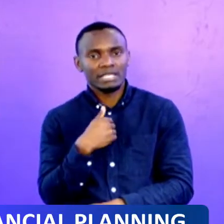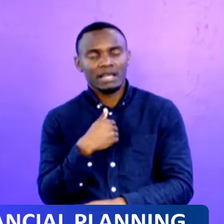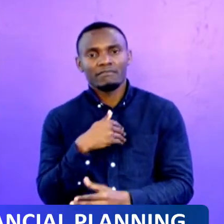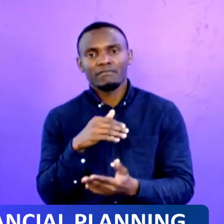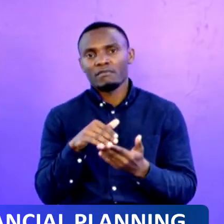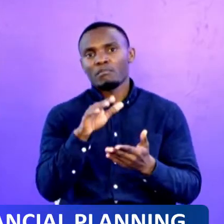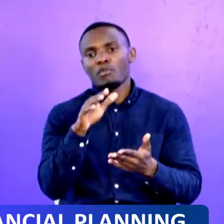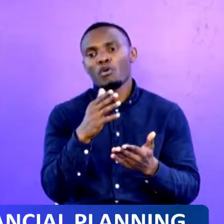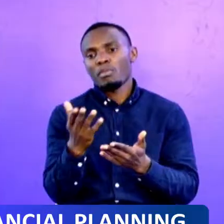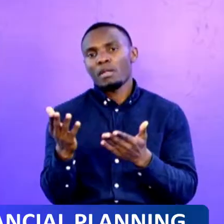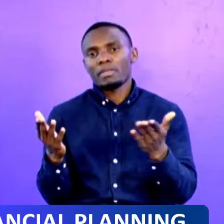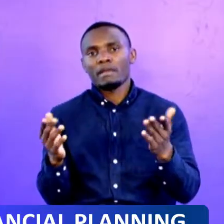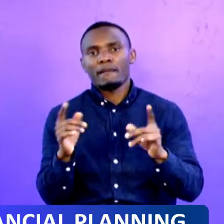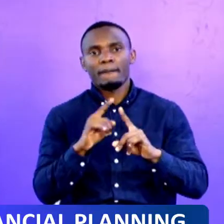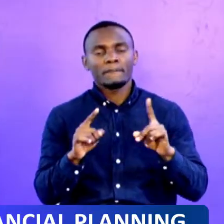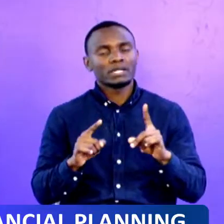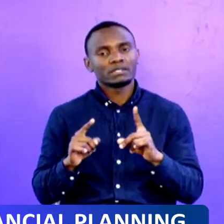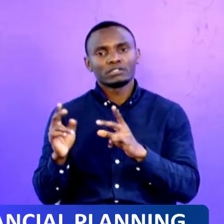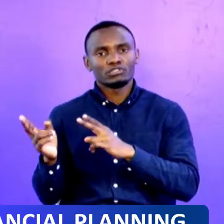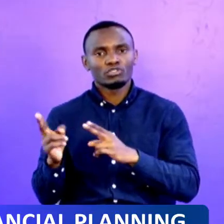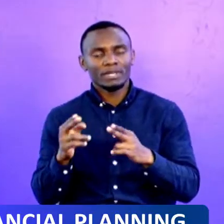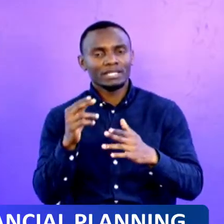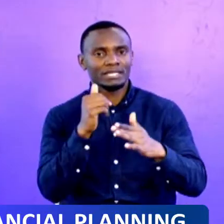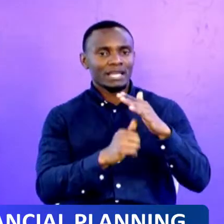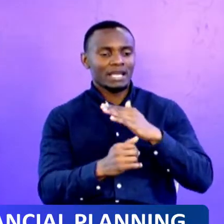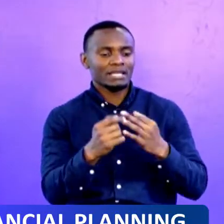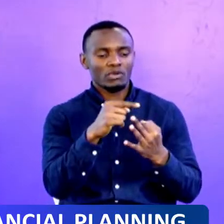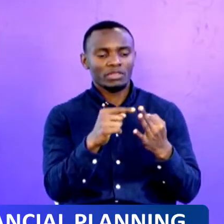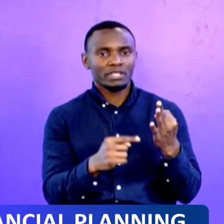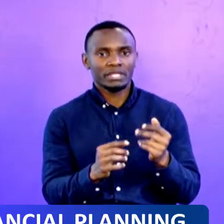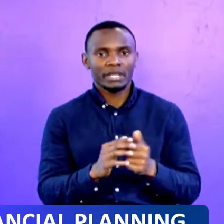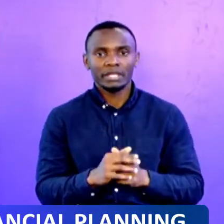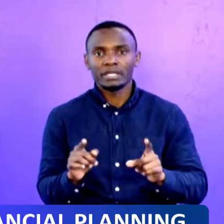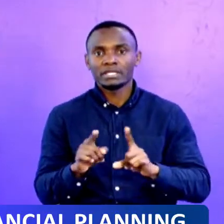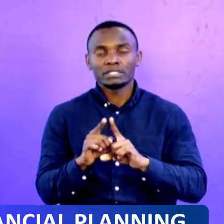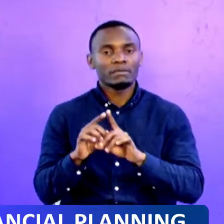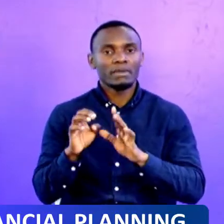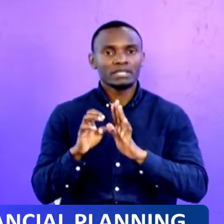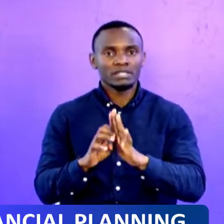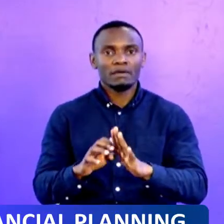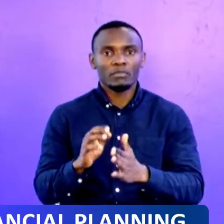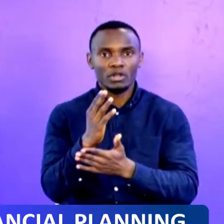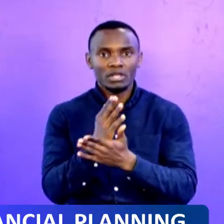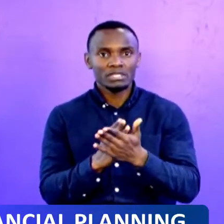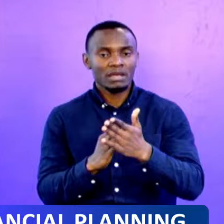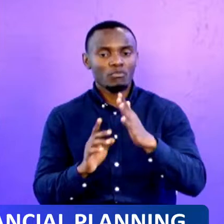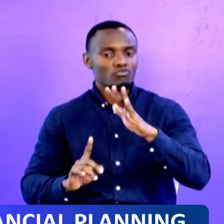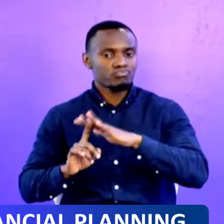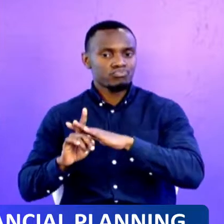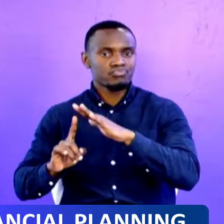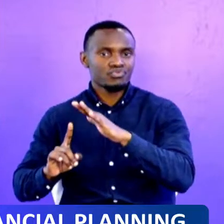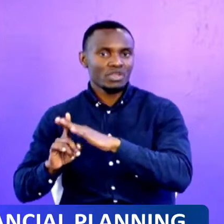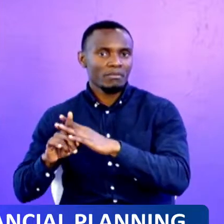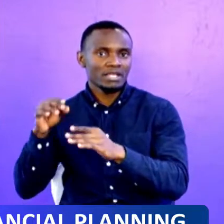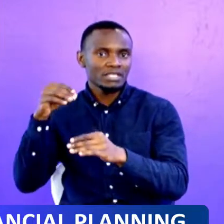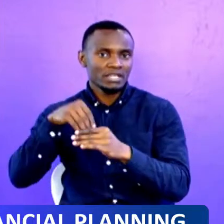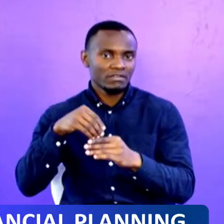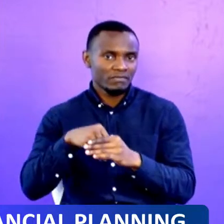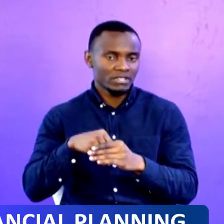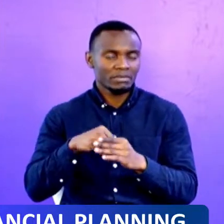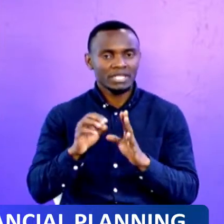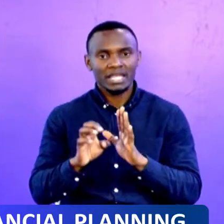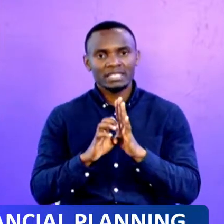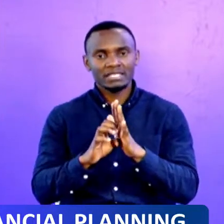typically fall under some of those three. For example, some of the emerging investments that people keep talking about, whether they're investments or not, things